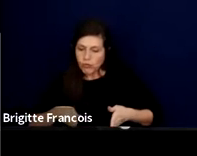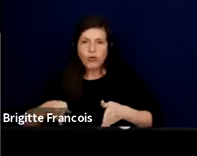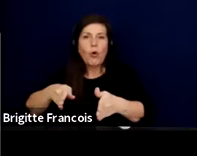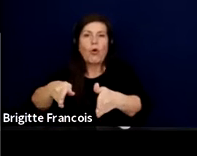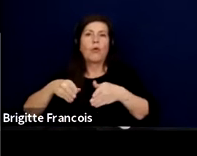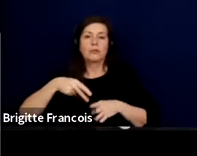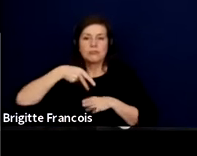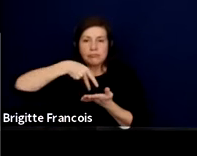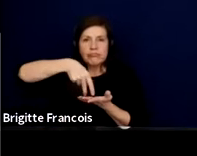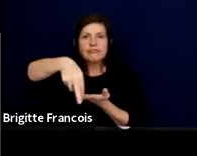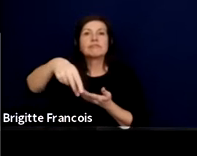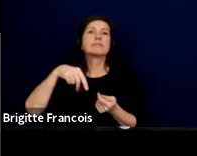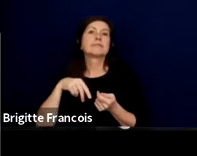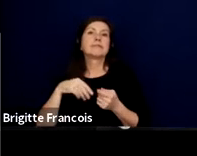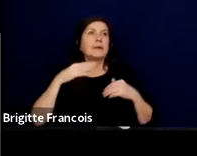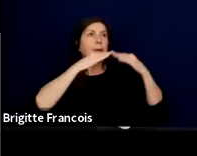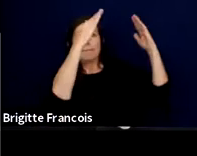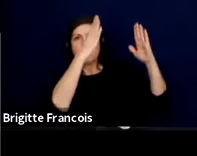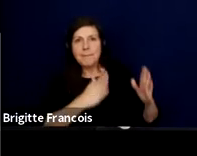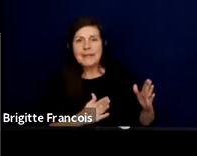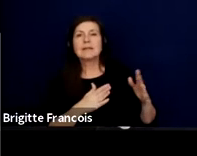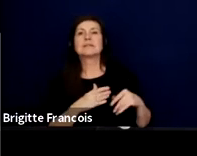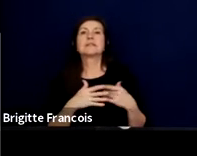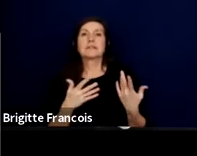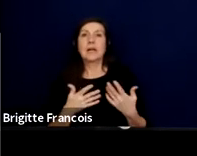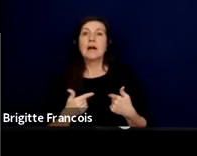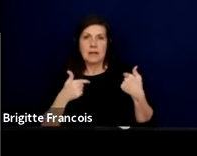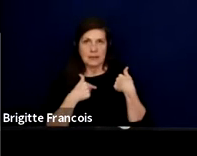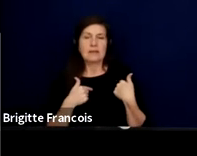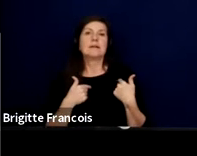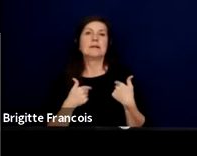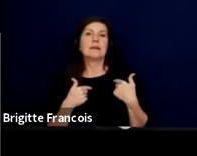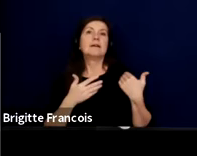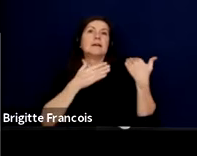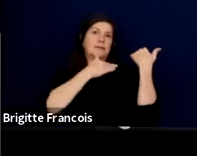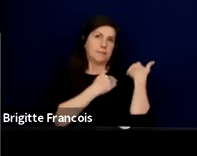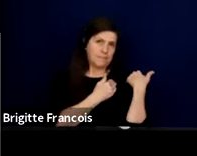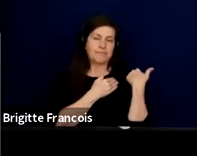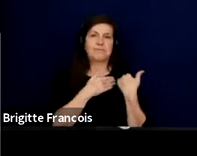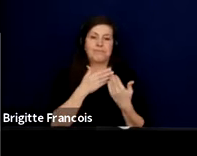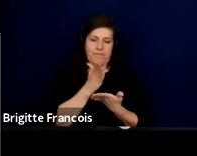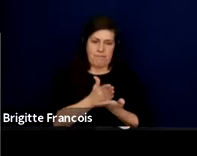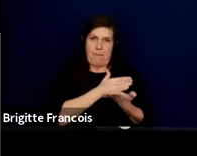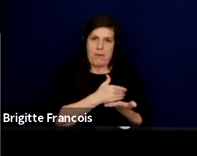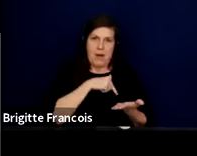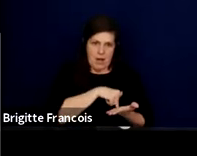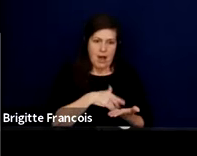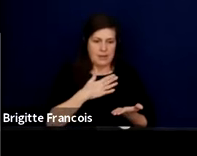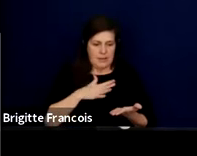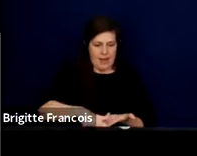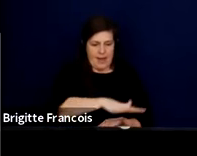that, we all have our part and our areas that we are responsible